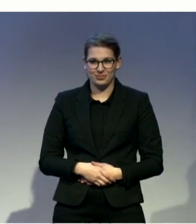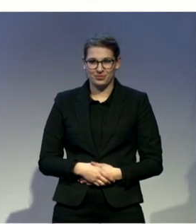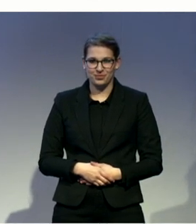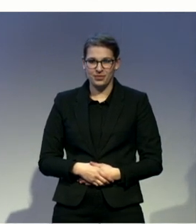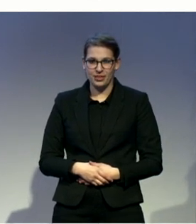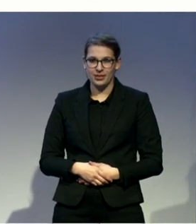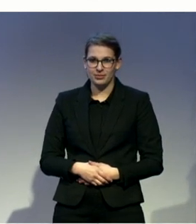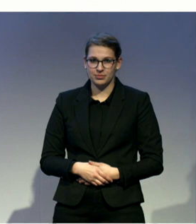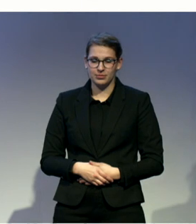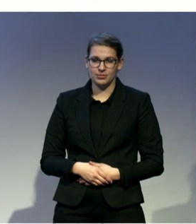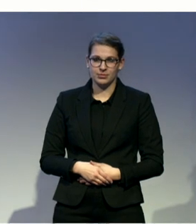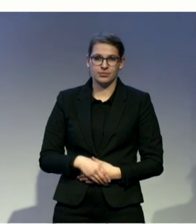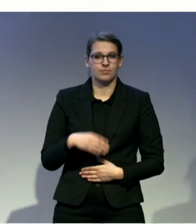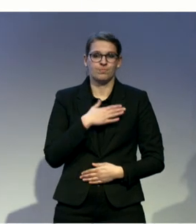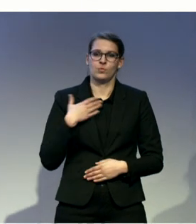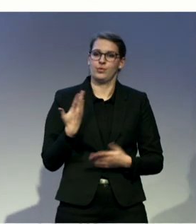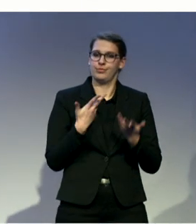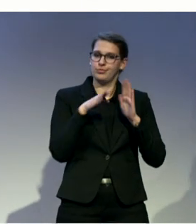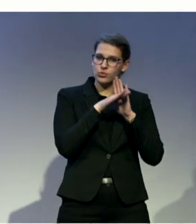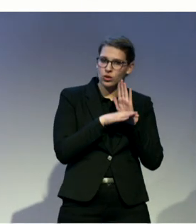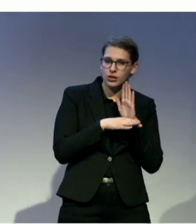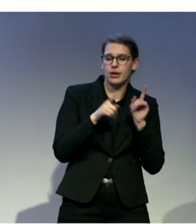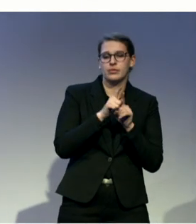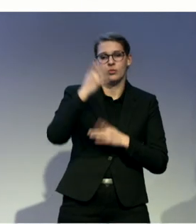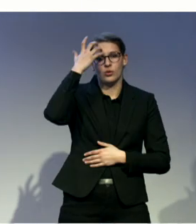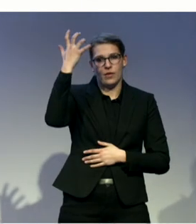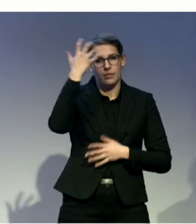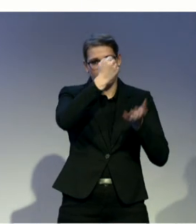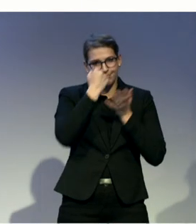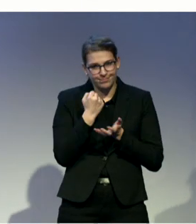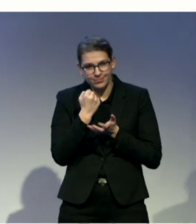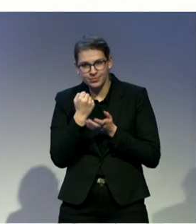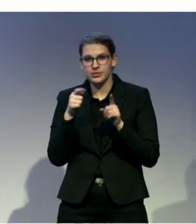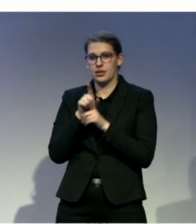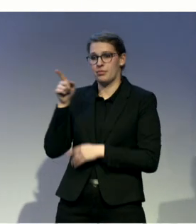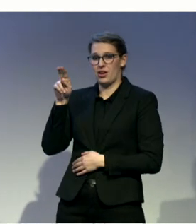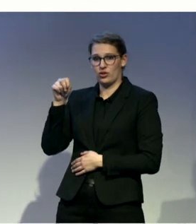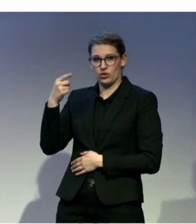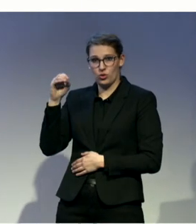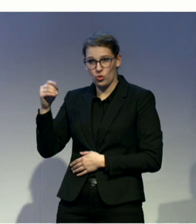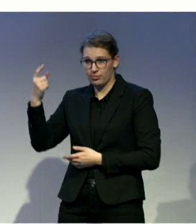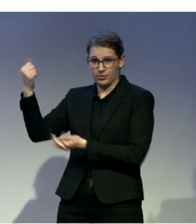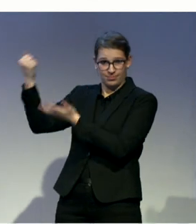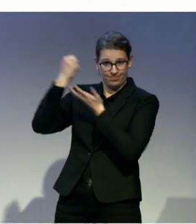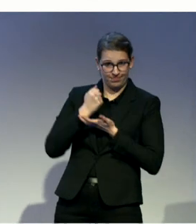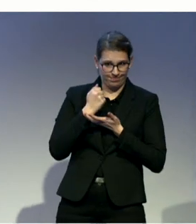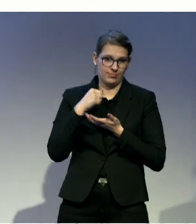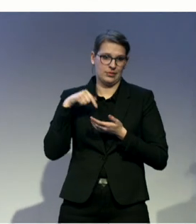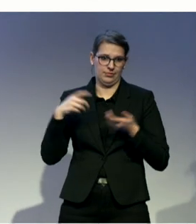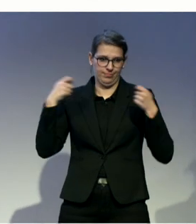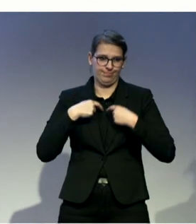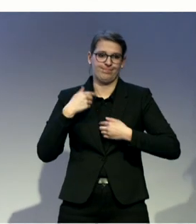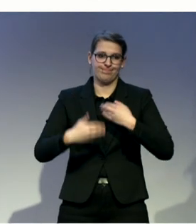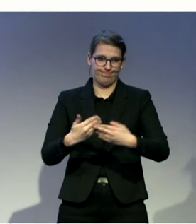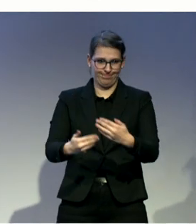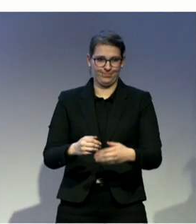the state and non-governmental organizations. Proqram 97-ci ildən həyata keçirilir.